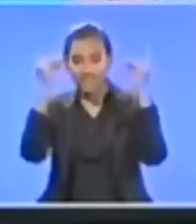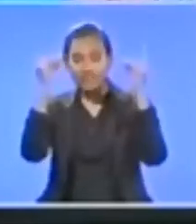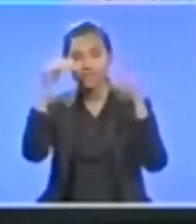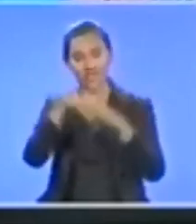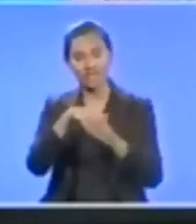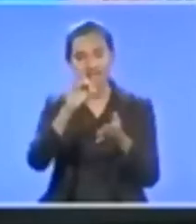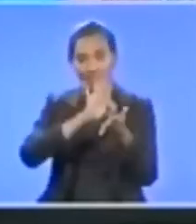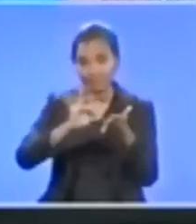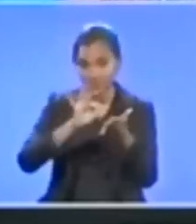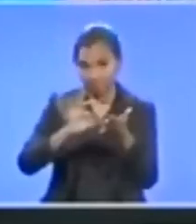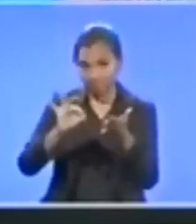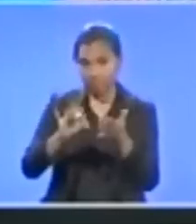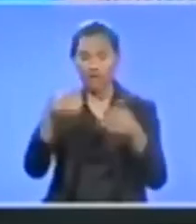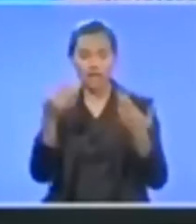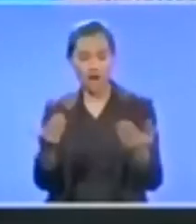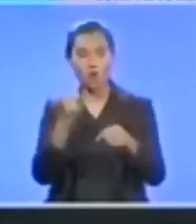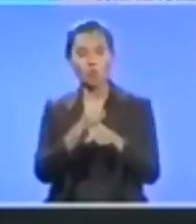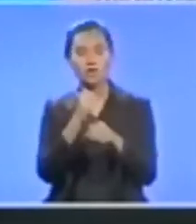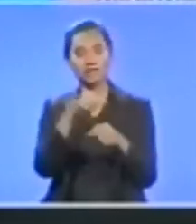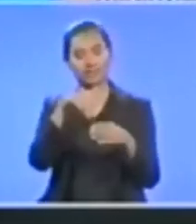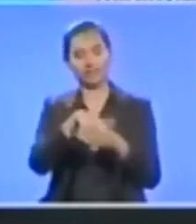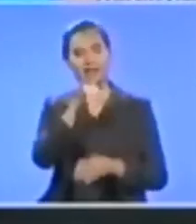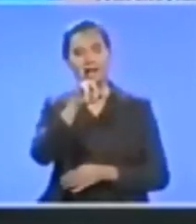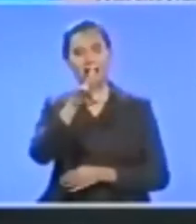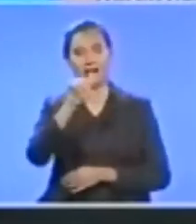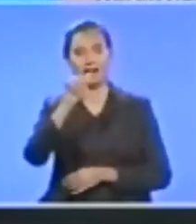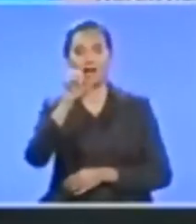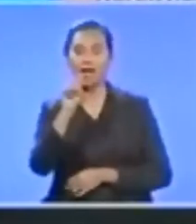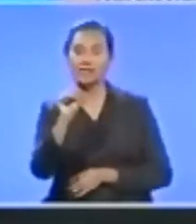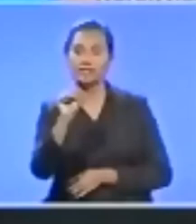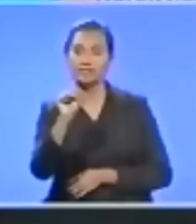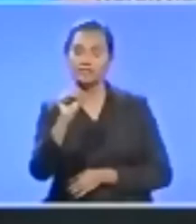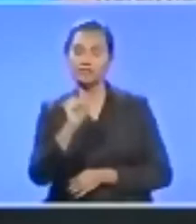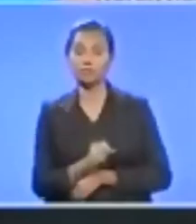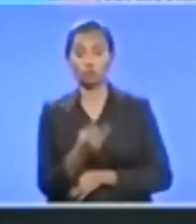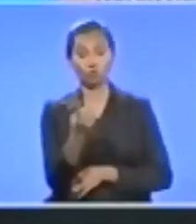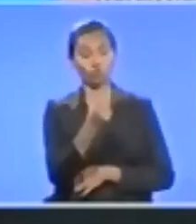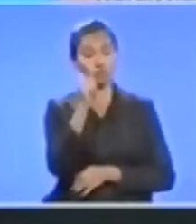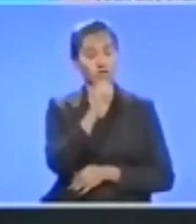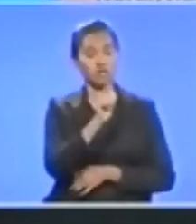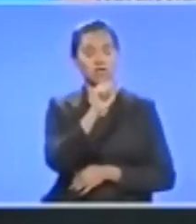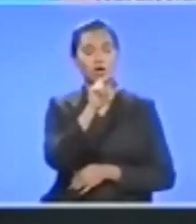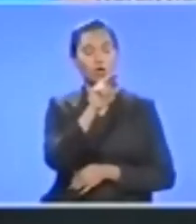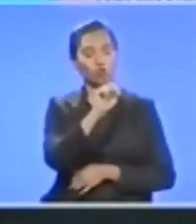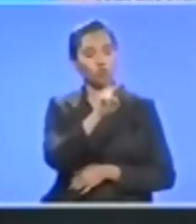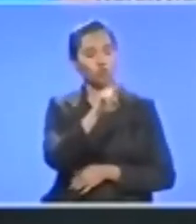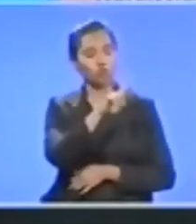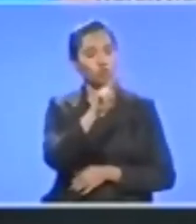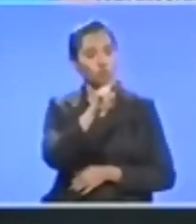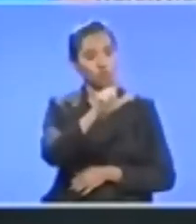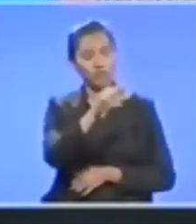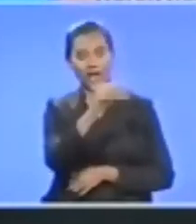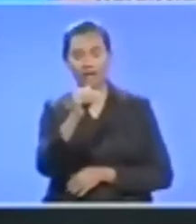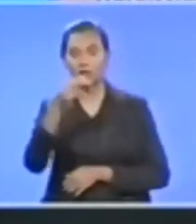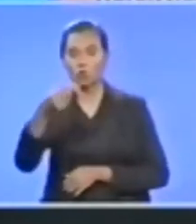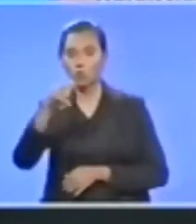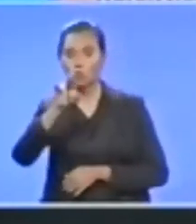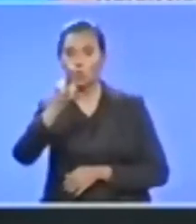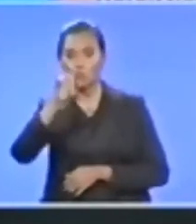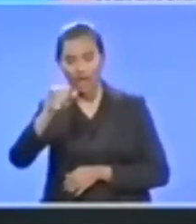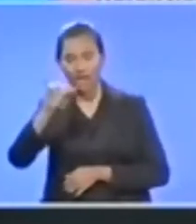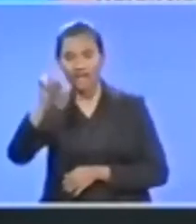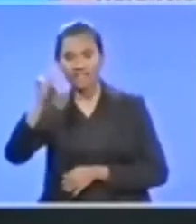in IRAS. Nurul and Hui Sien represent the true Singapore spirit that we